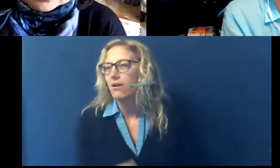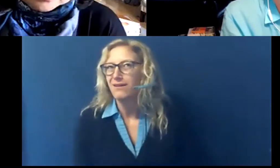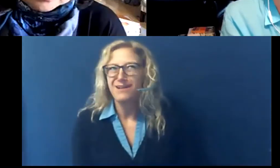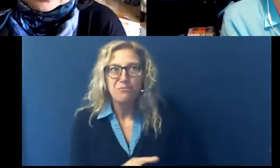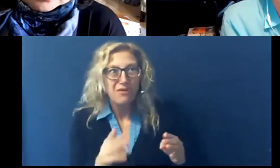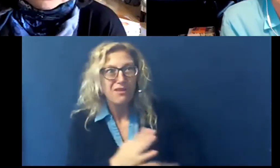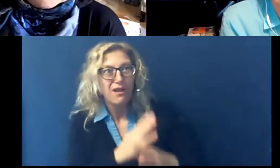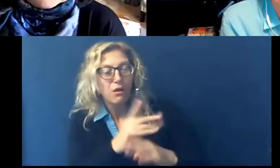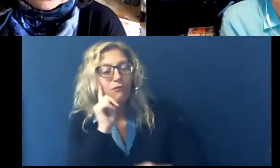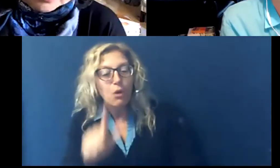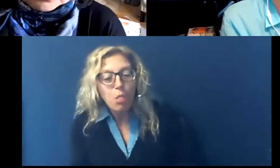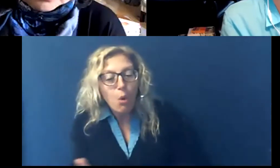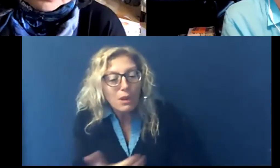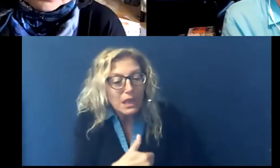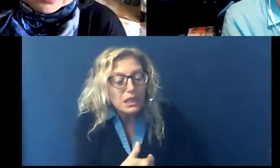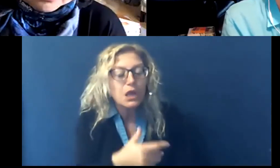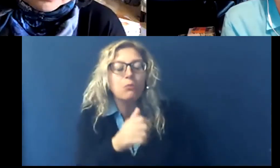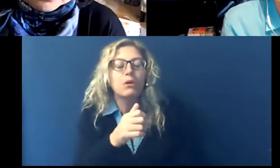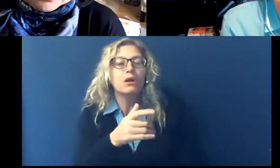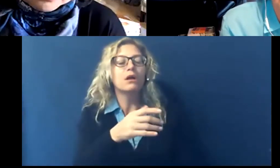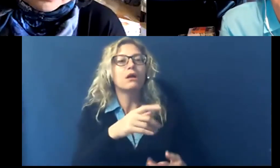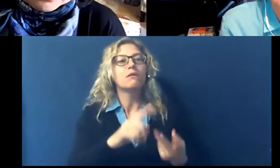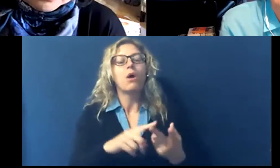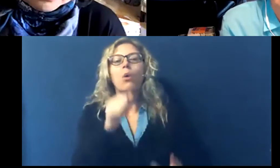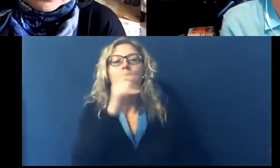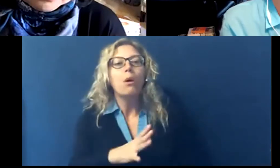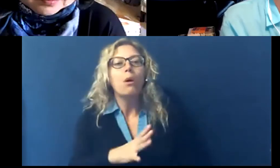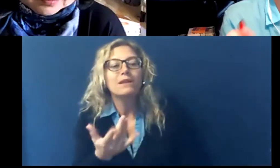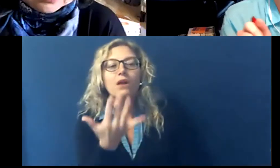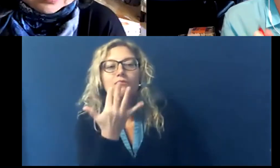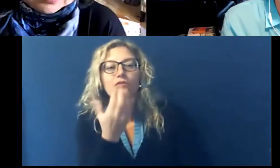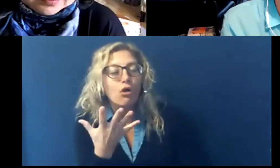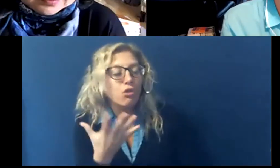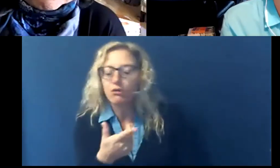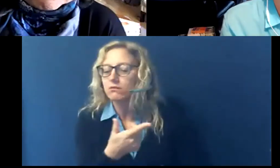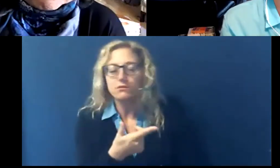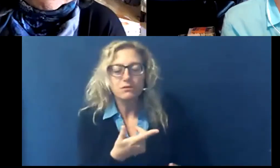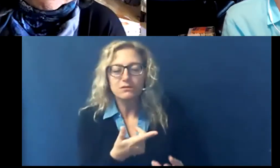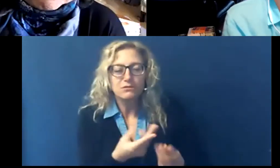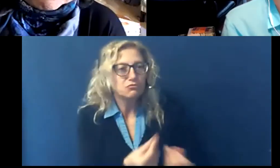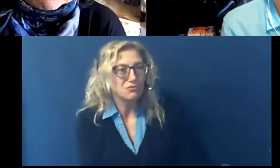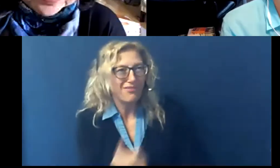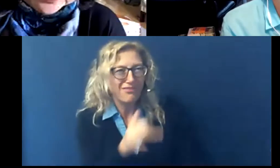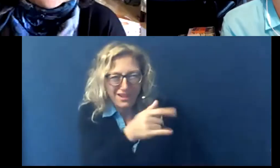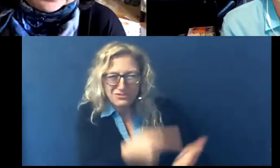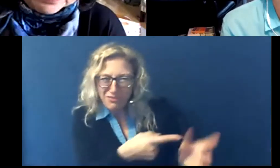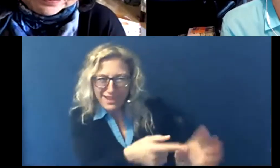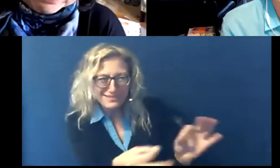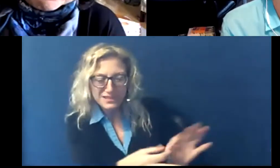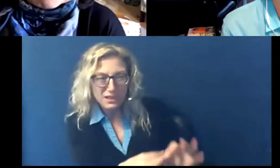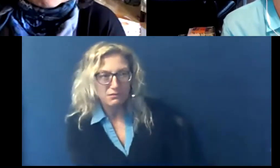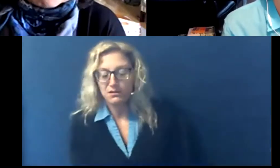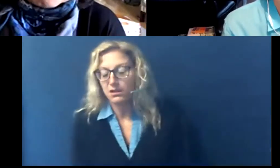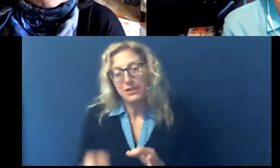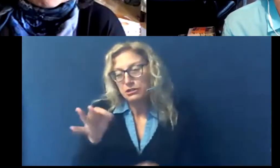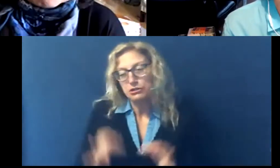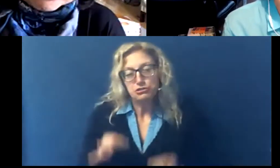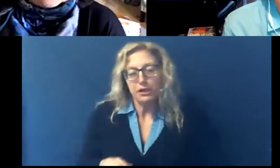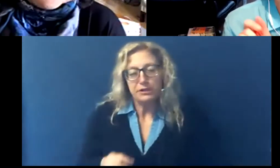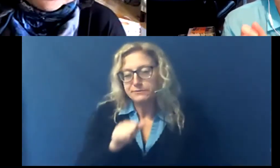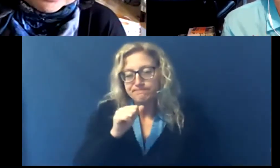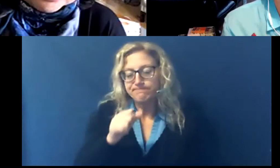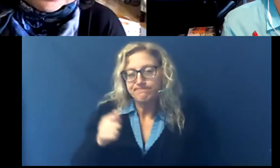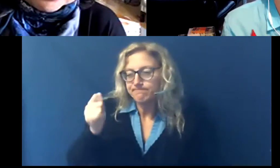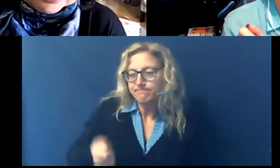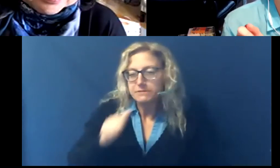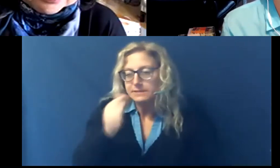by low-income women and women of color have been mitigated or resolved. That is literally what they said. The judge wasn't buying it. Now we're going